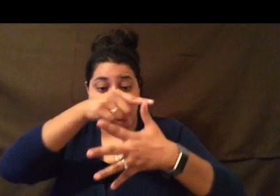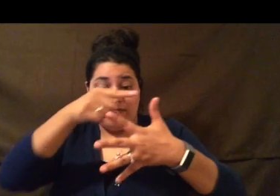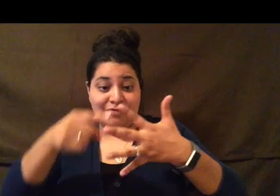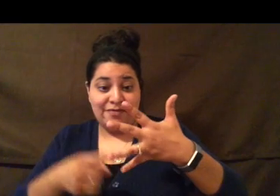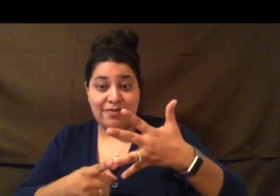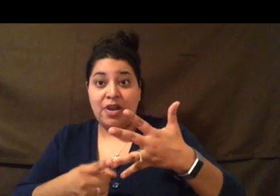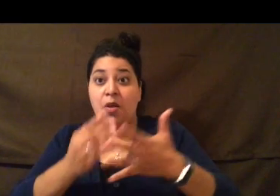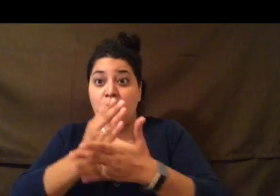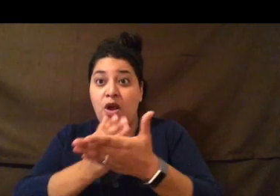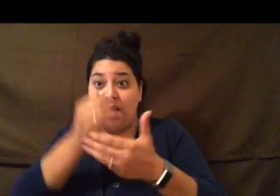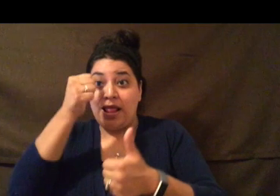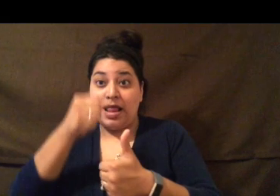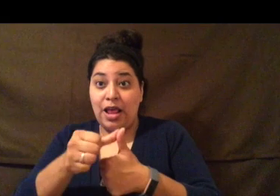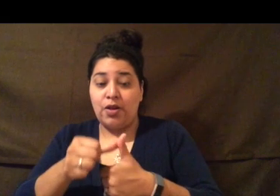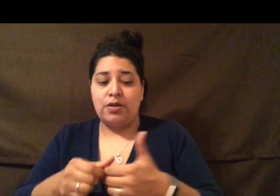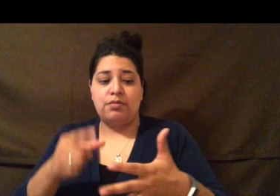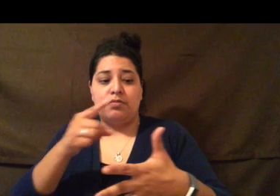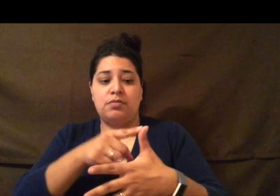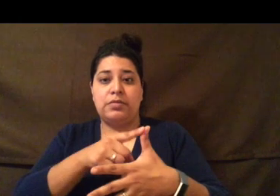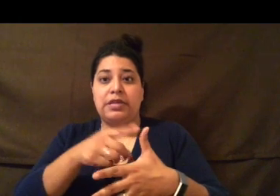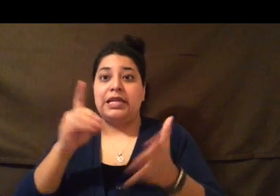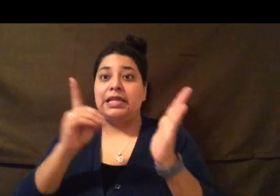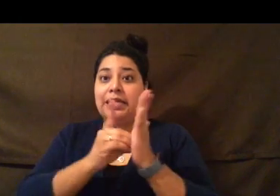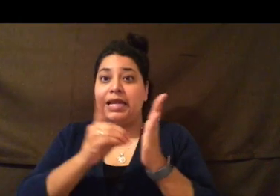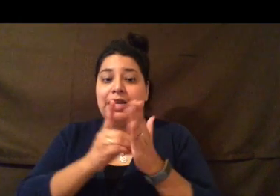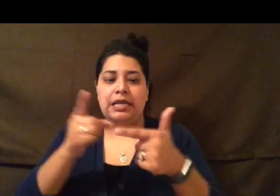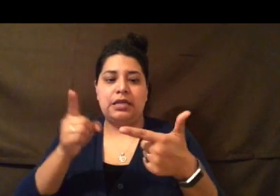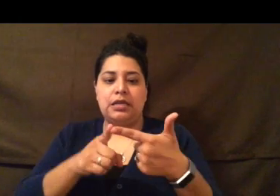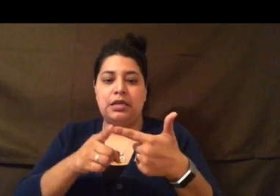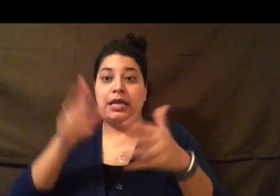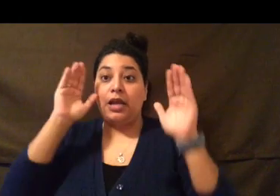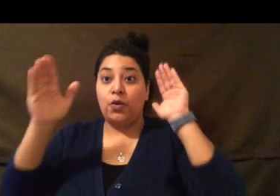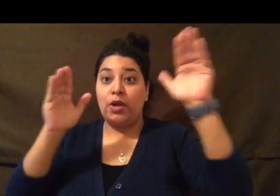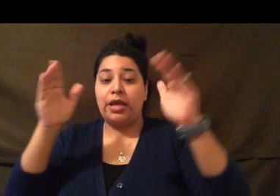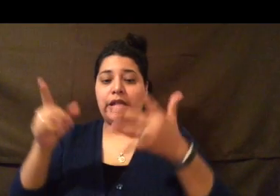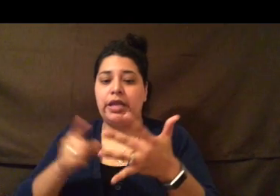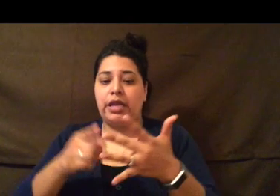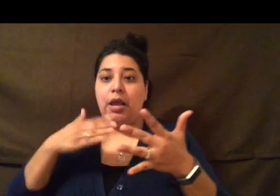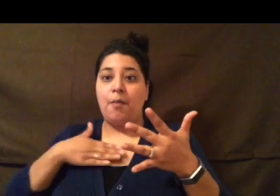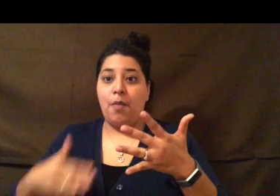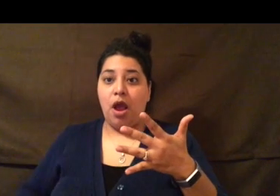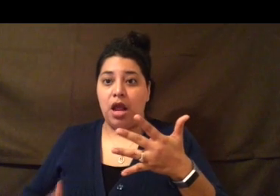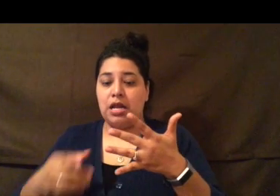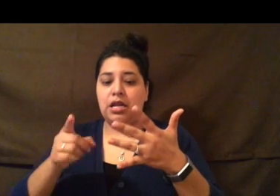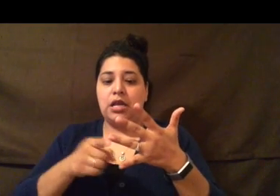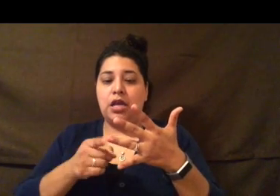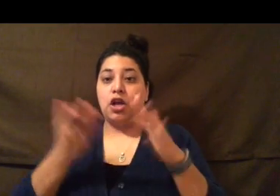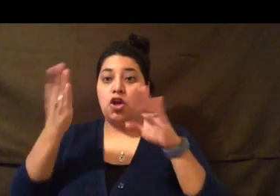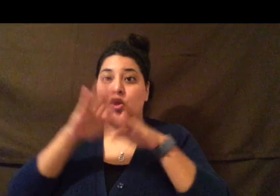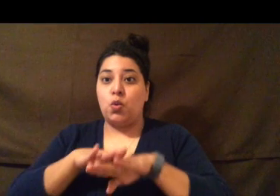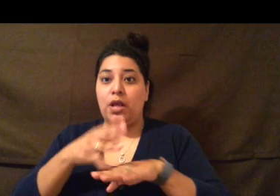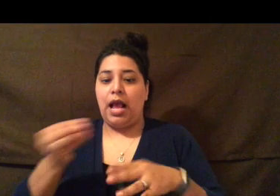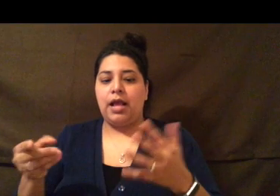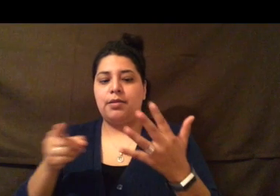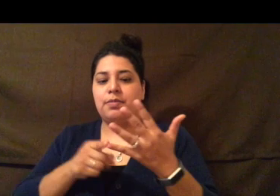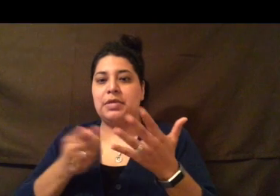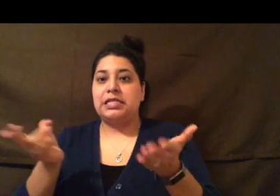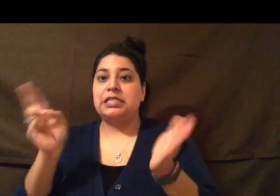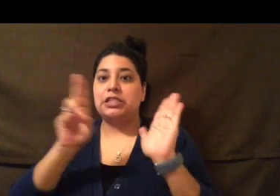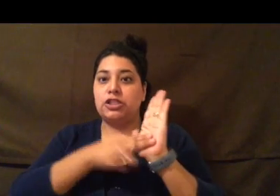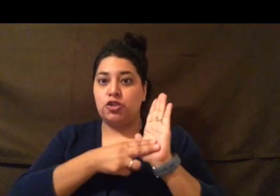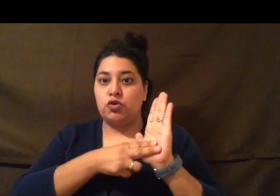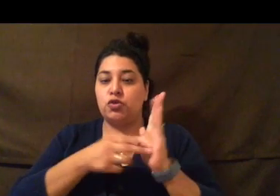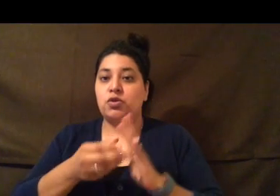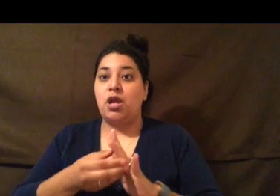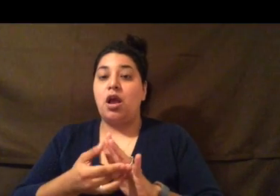5 parts of a letter that we want to make sure that we include. That's the date, the greeting, the body, the closing, and the signature. So I am